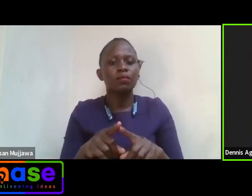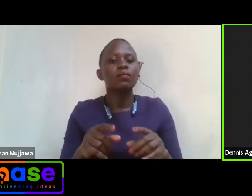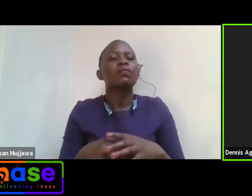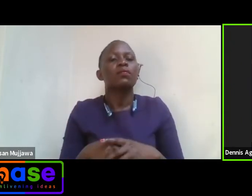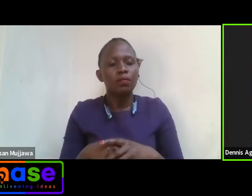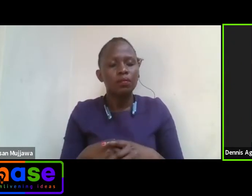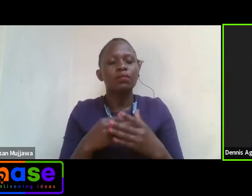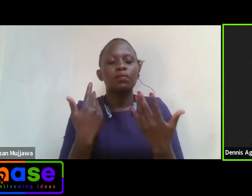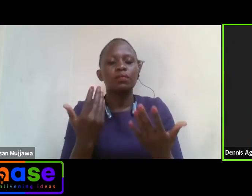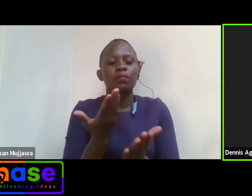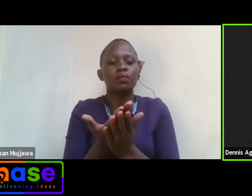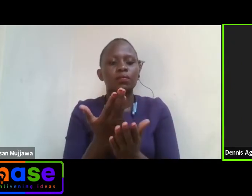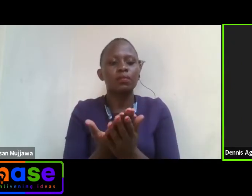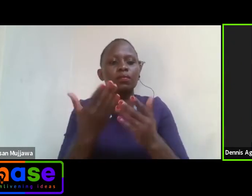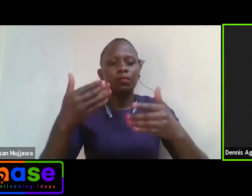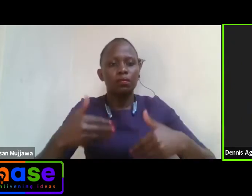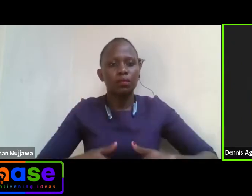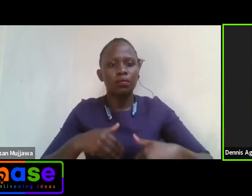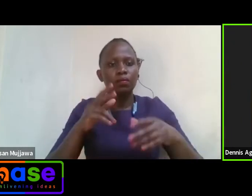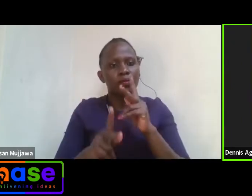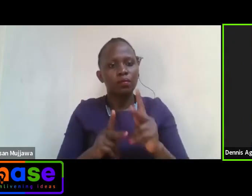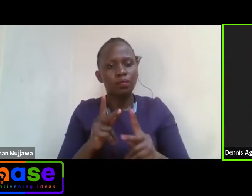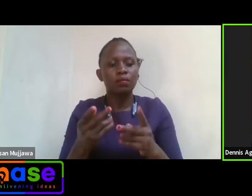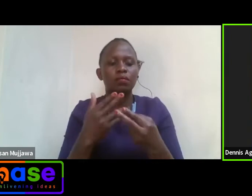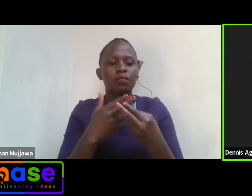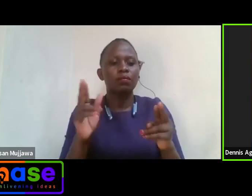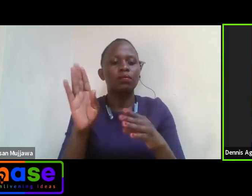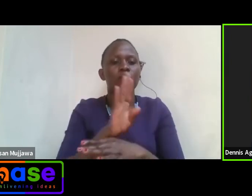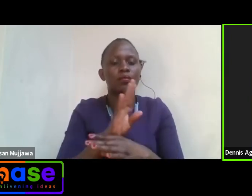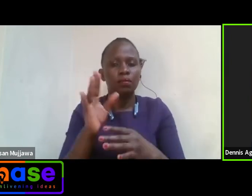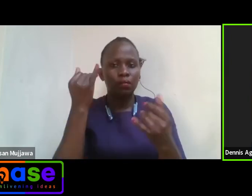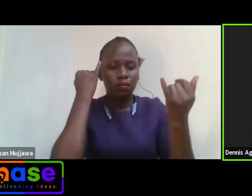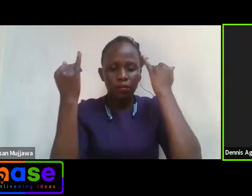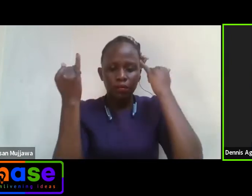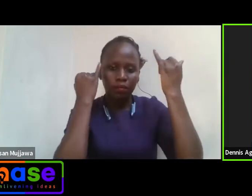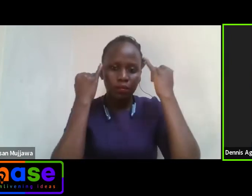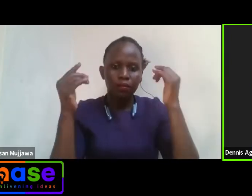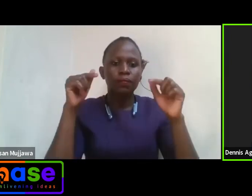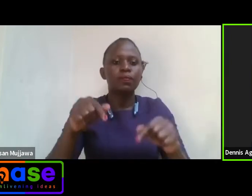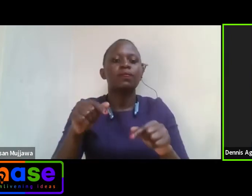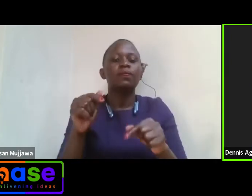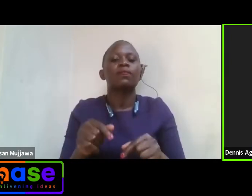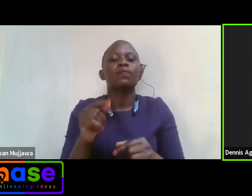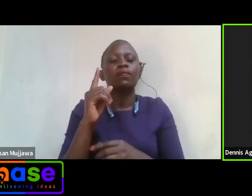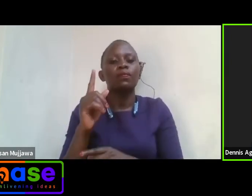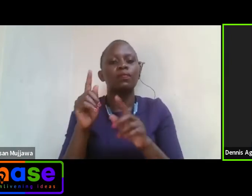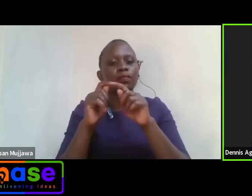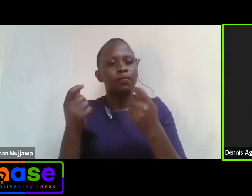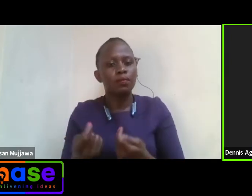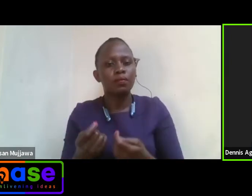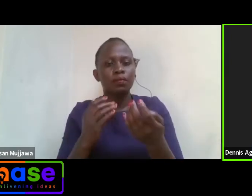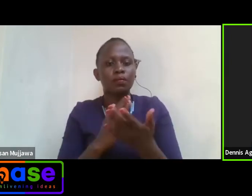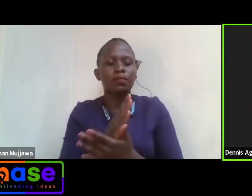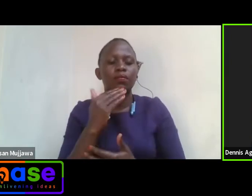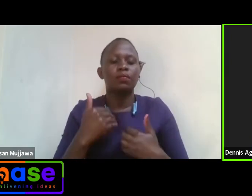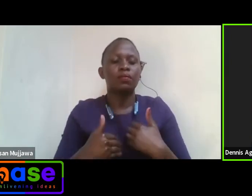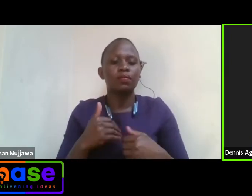to come up with business ideas in a variety of sections. And today is one of those themes, which is an interesting one